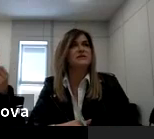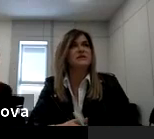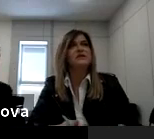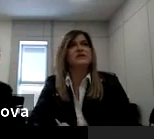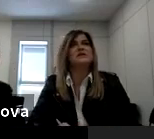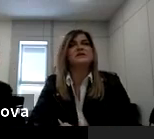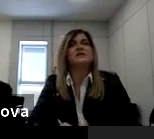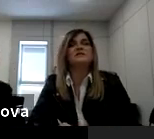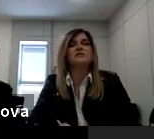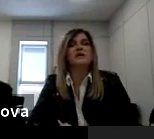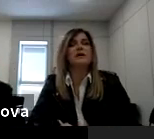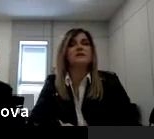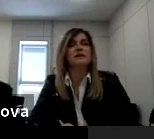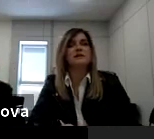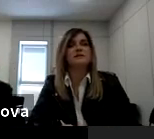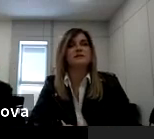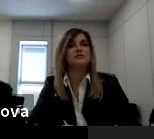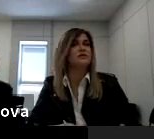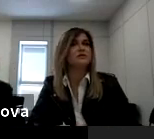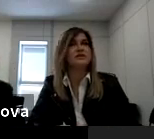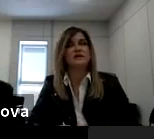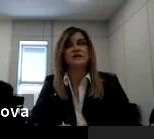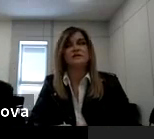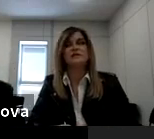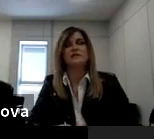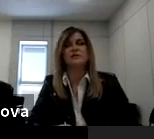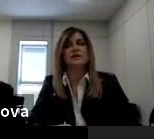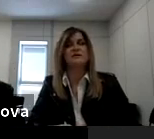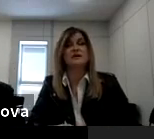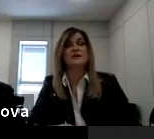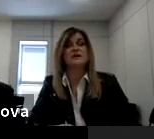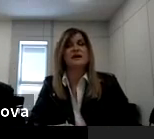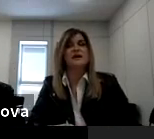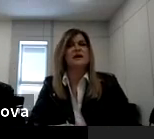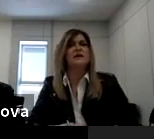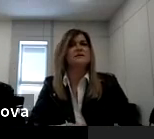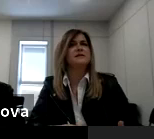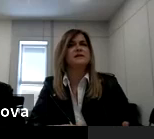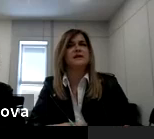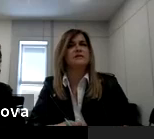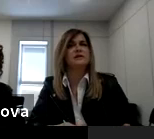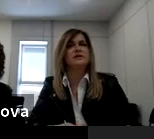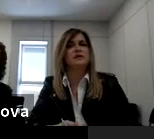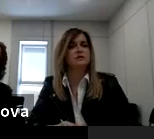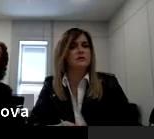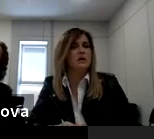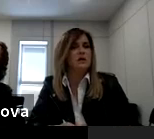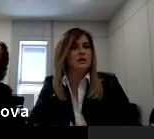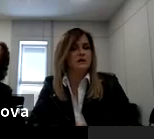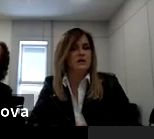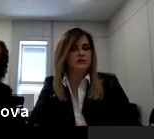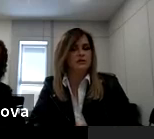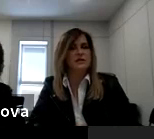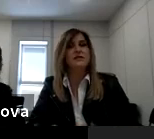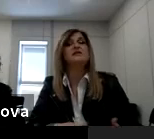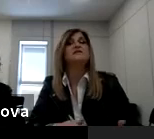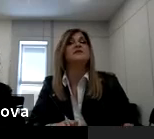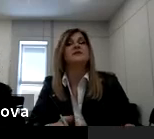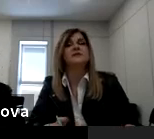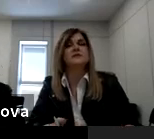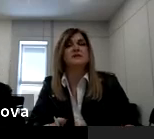tiny. You cannot see it from the outside. You almost cannot see it from the inside, and there will be no how to